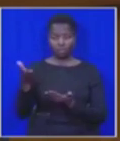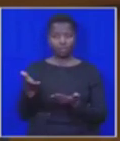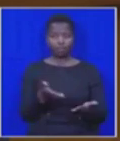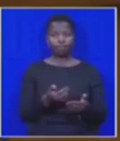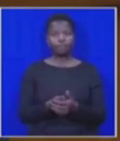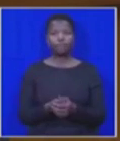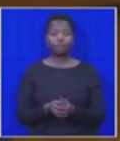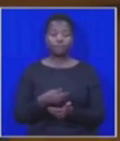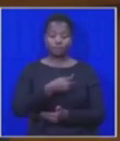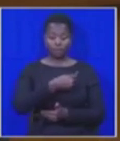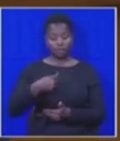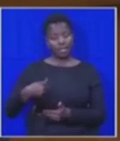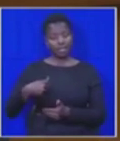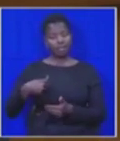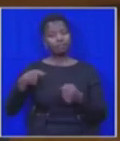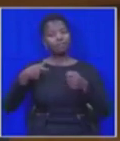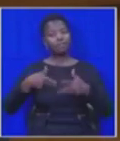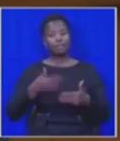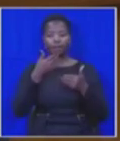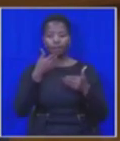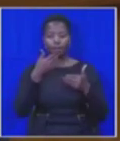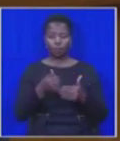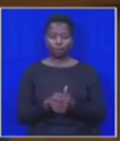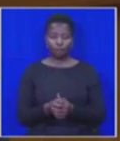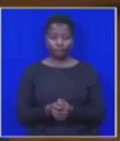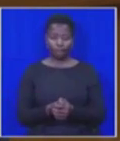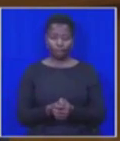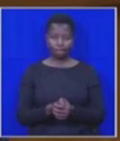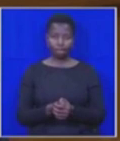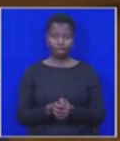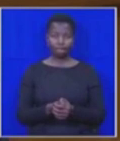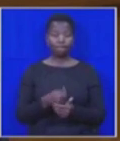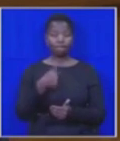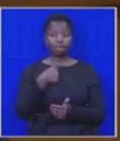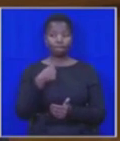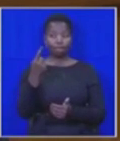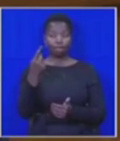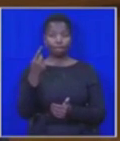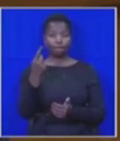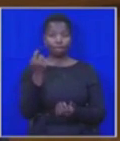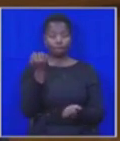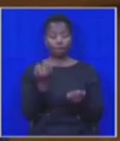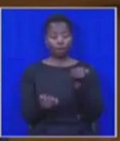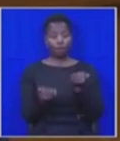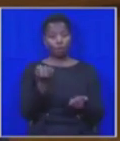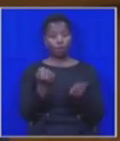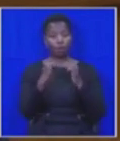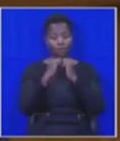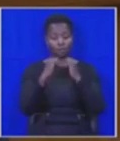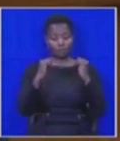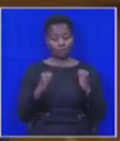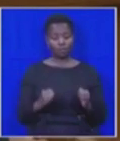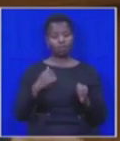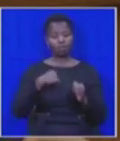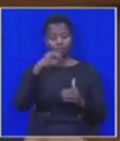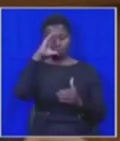Thank you, Madam Speaker. I have full confidence in the judicial system